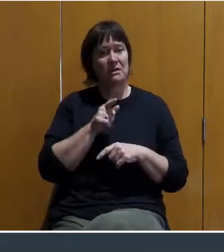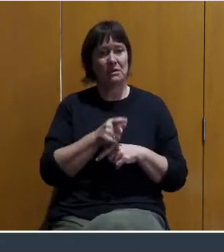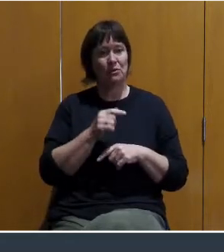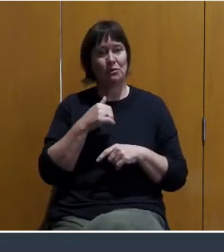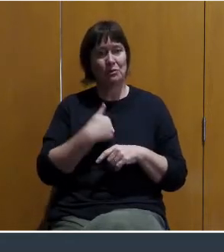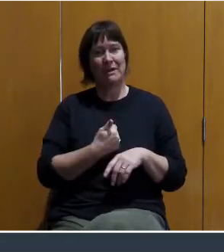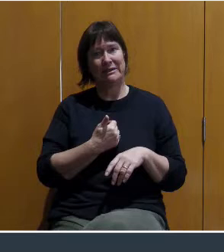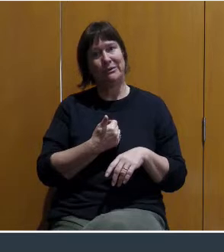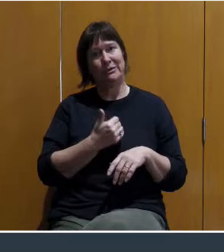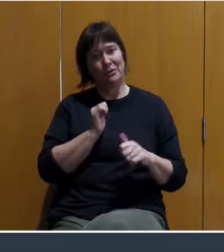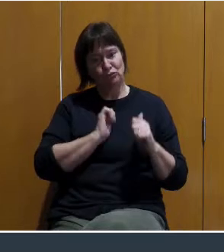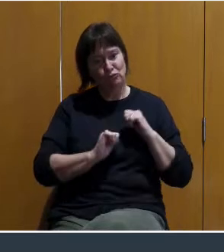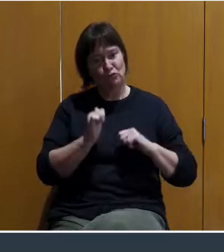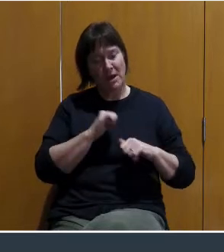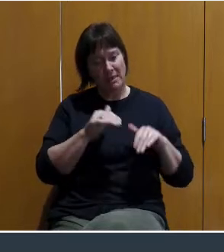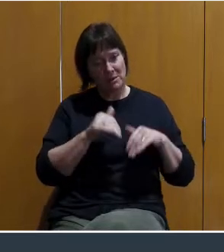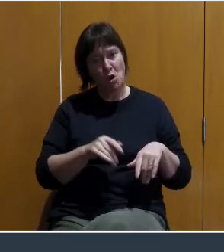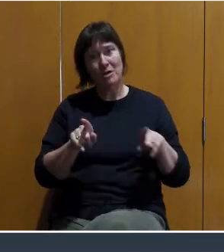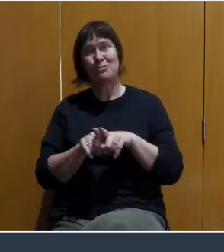the dog.